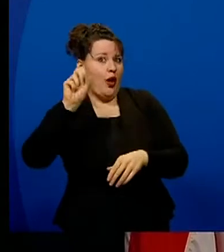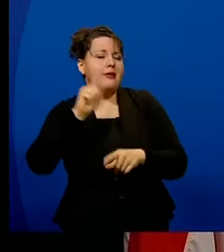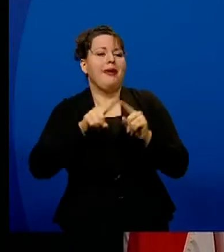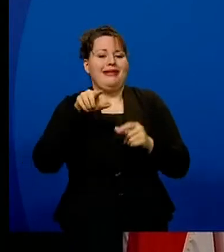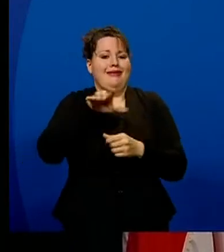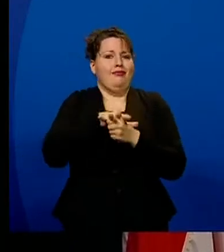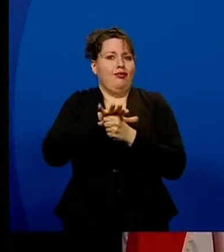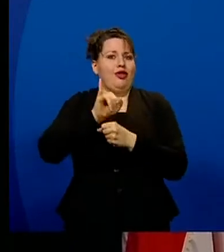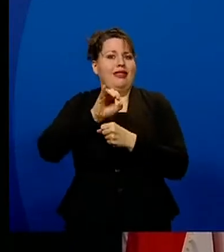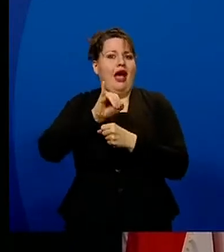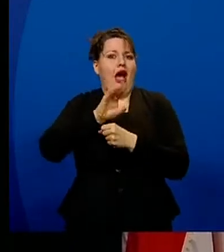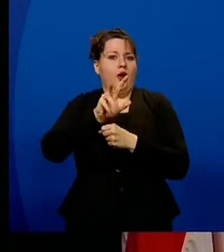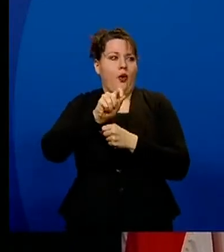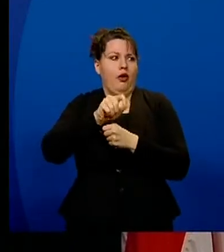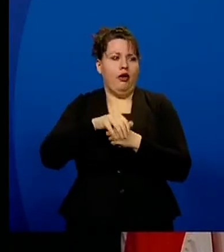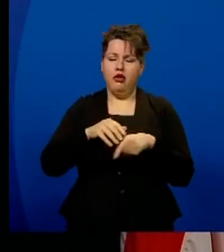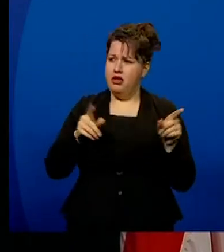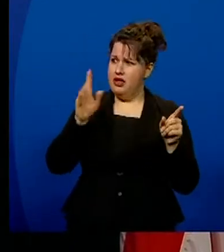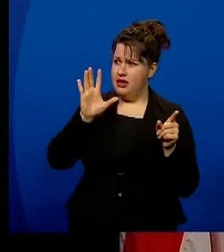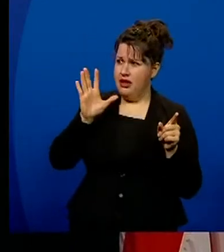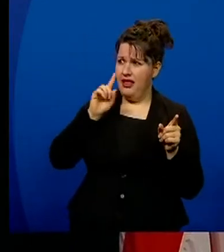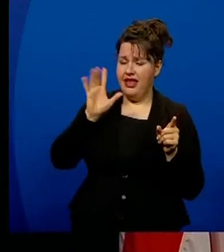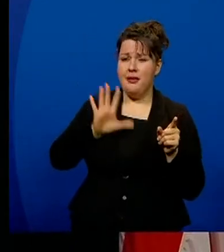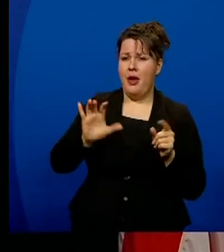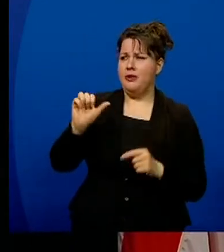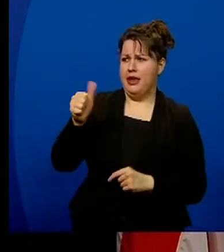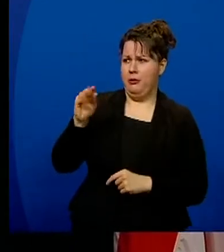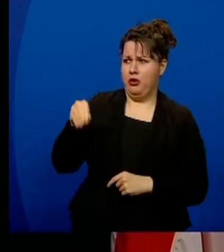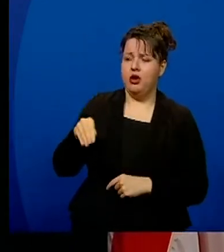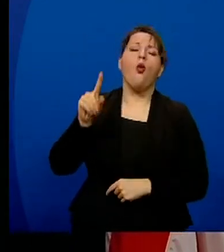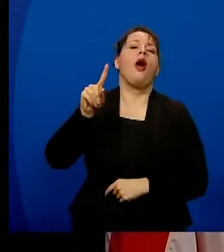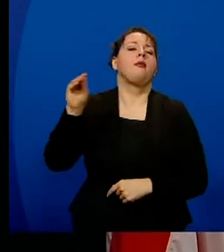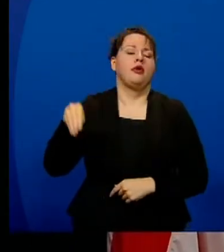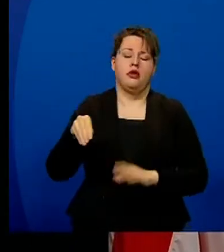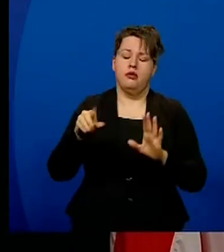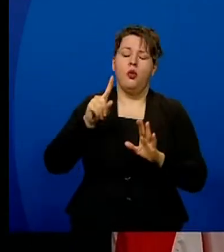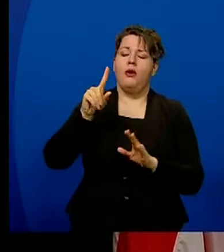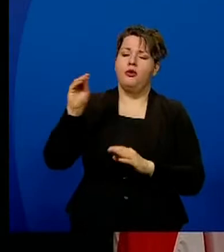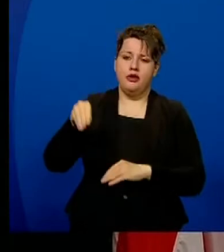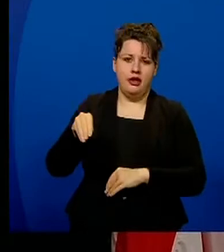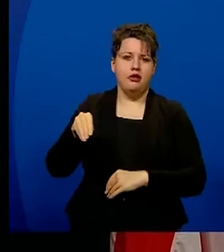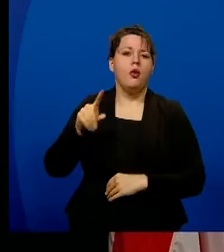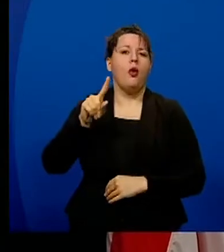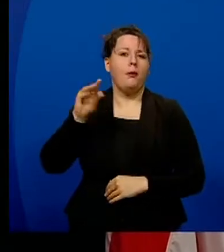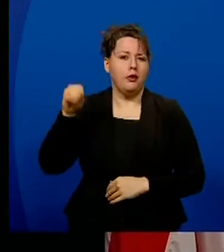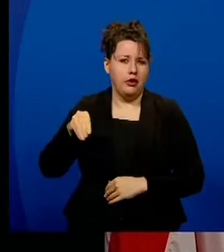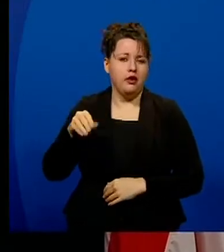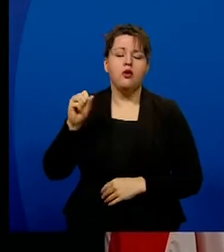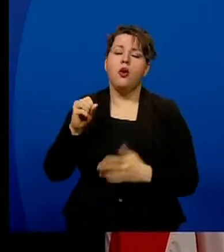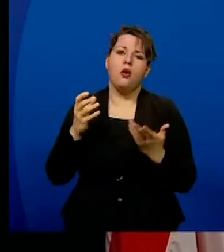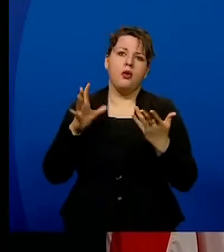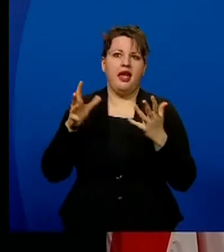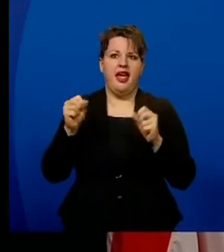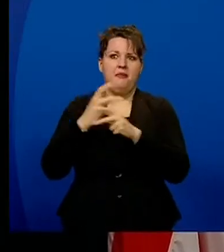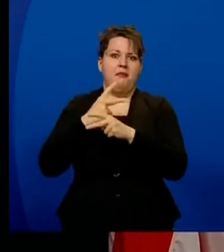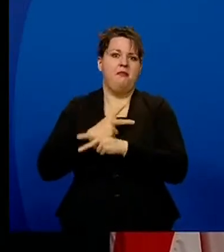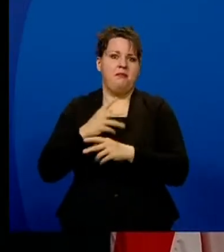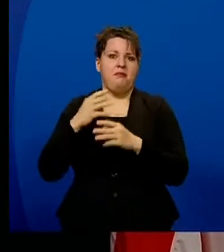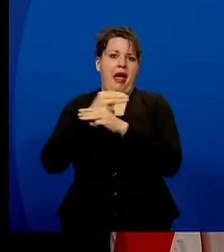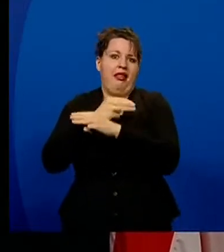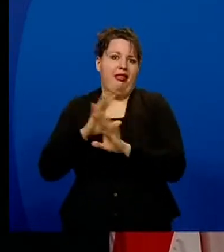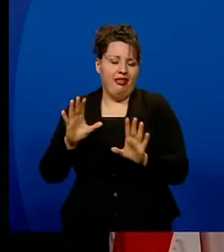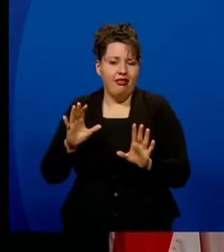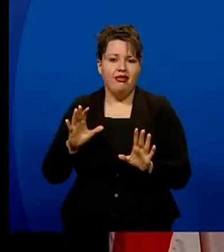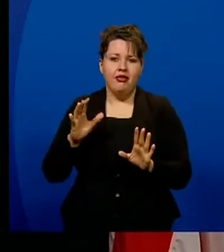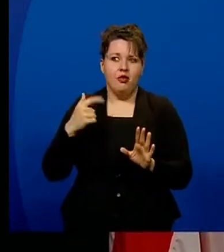our states? Yeah, well, then we get, it's about 10%. I mean, 1%. What did I say, 10? It's about 1%. So, I mean, you can kind of do the math. That's